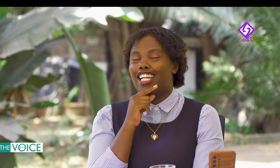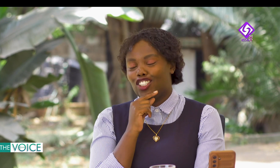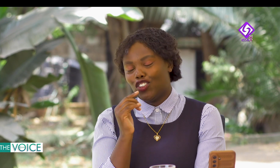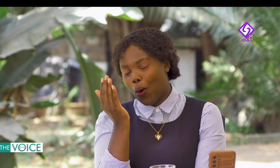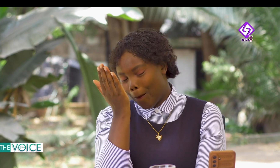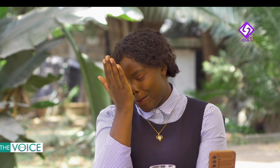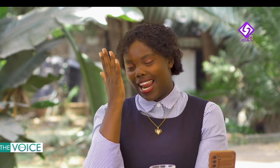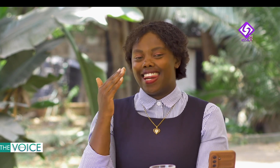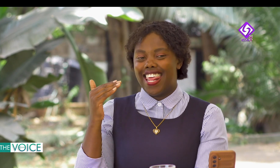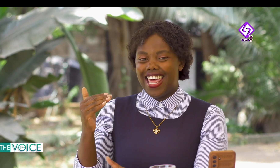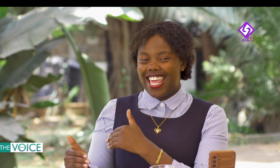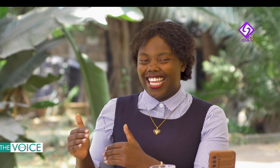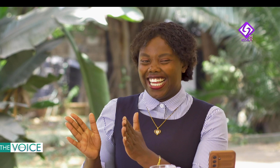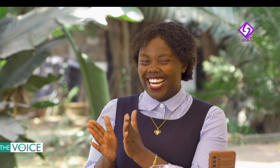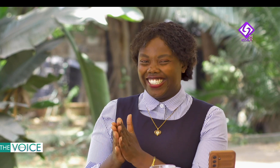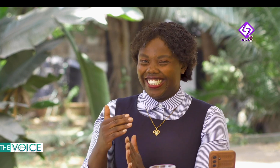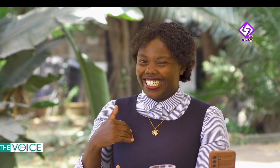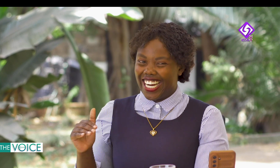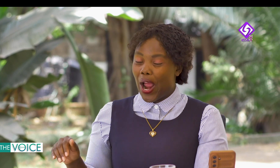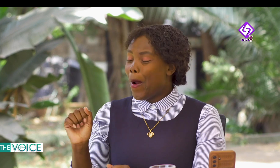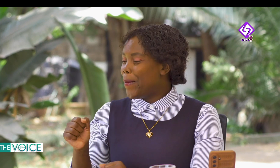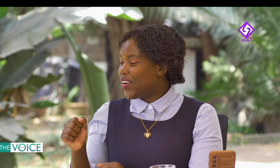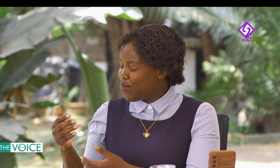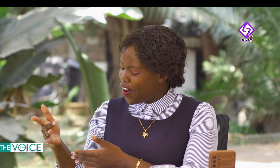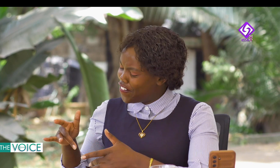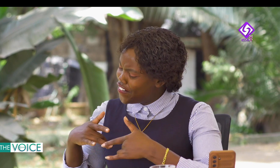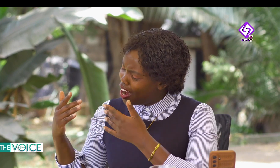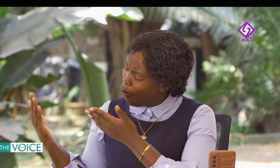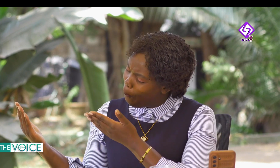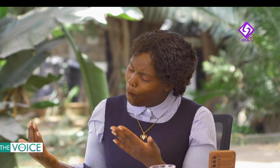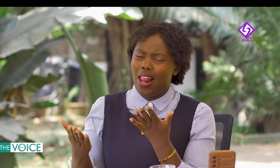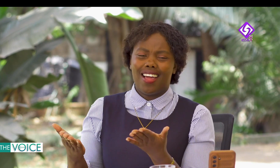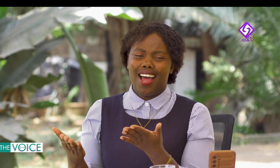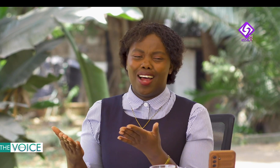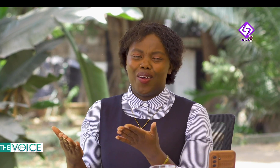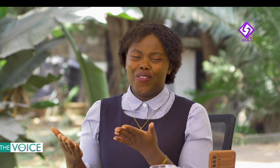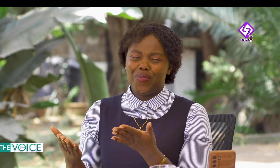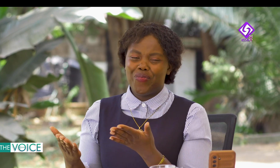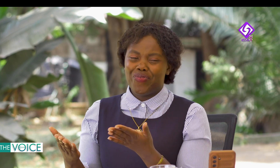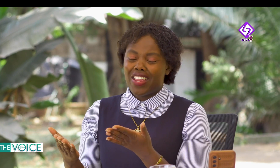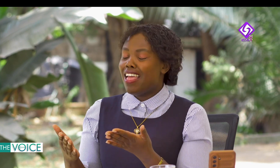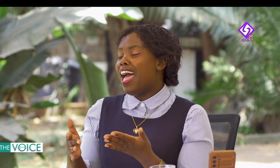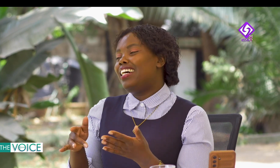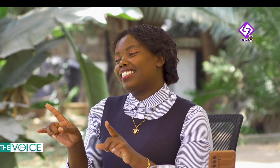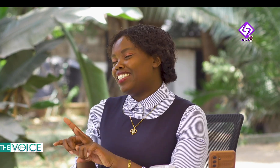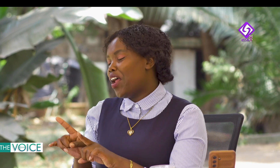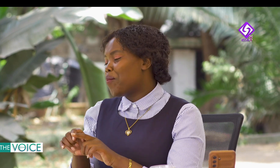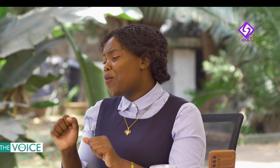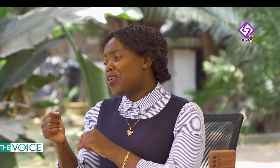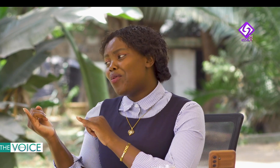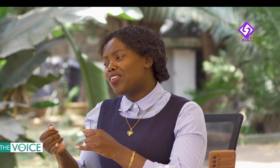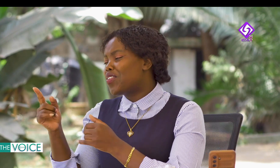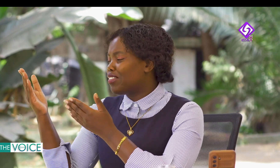today I have a gentleman here at the set with me. So I want you to feel very